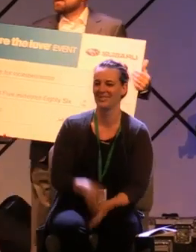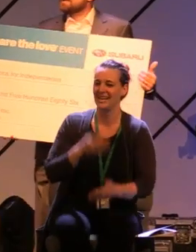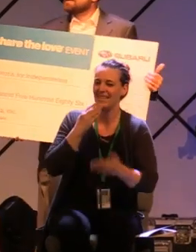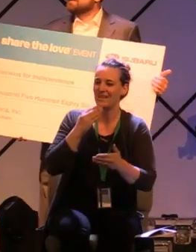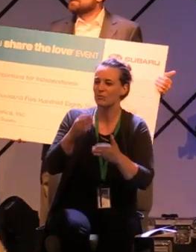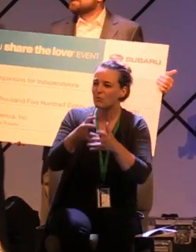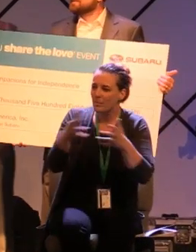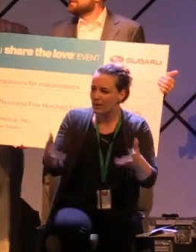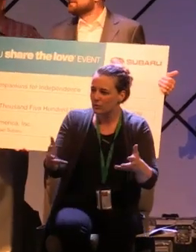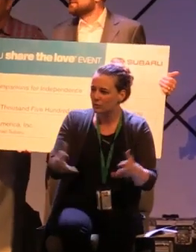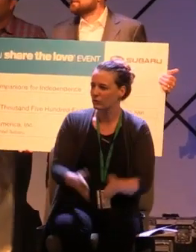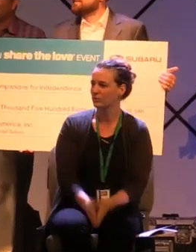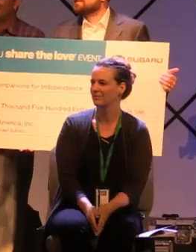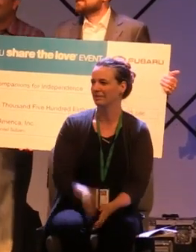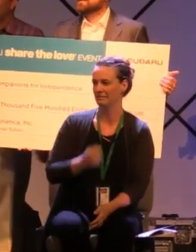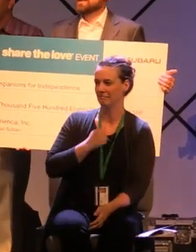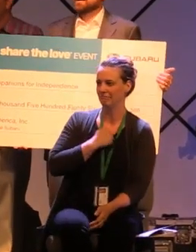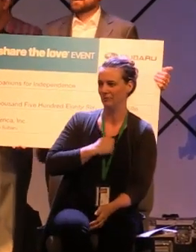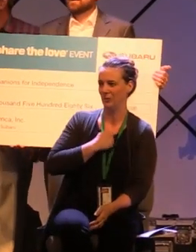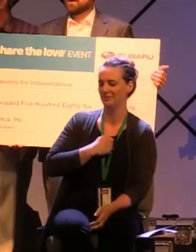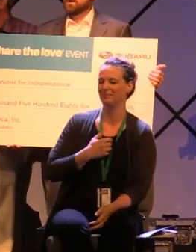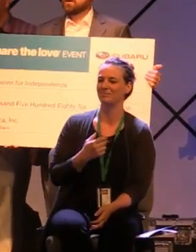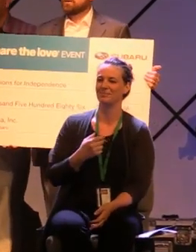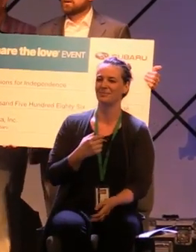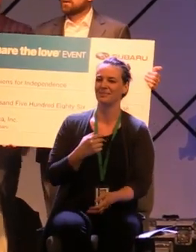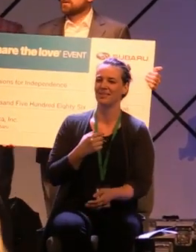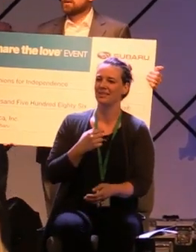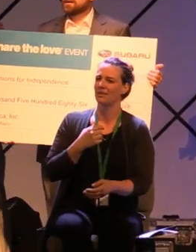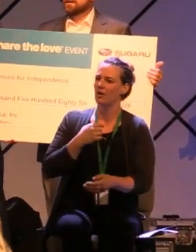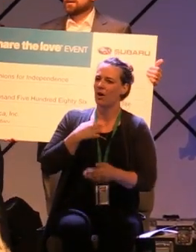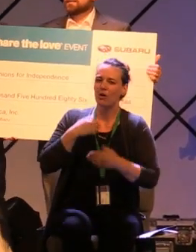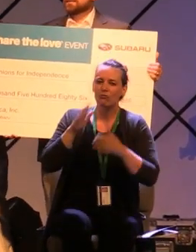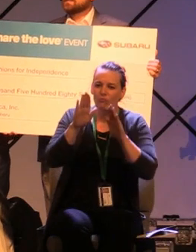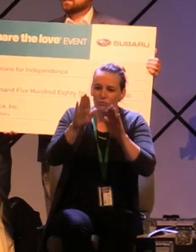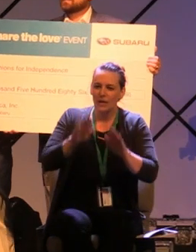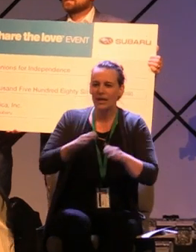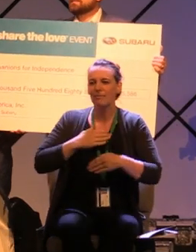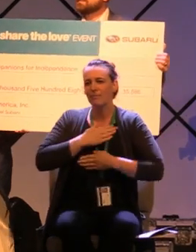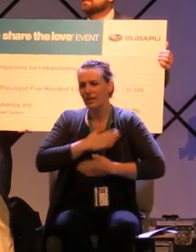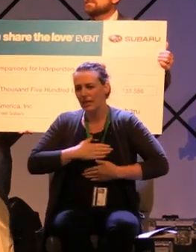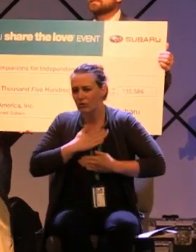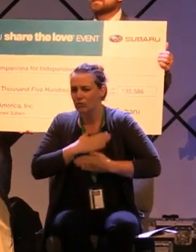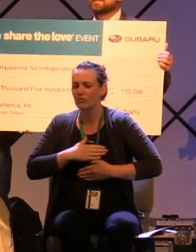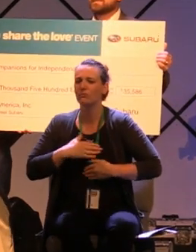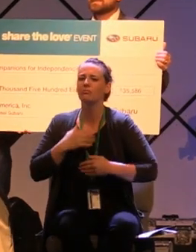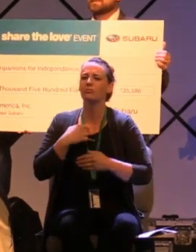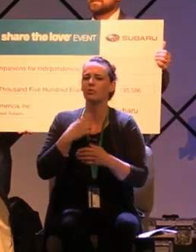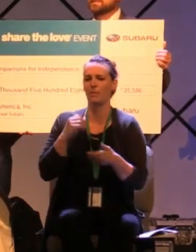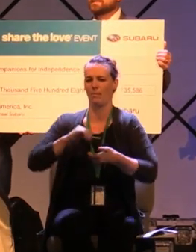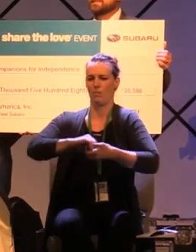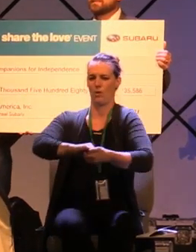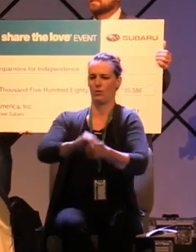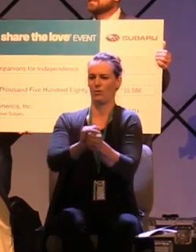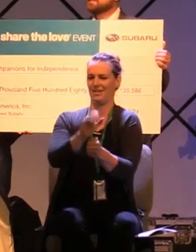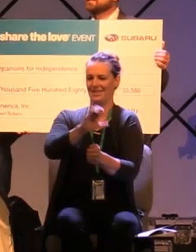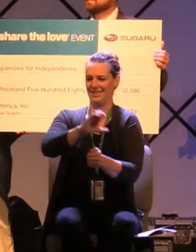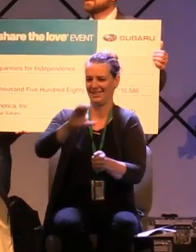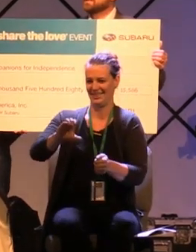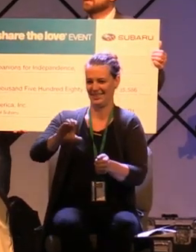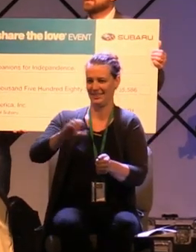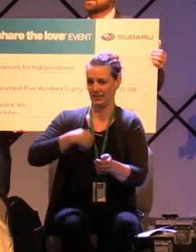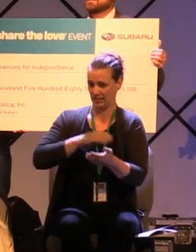Thank you very much. Sorry. It's our great pleasure and privilege to be partnered with Canine Companions for